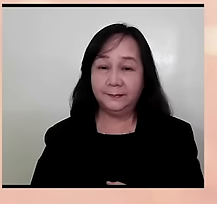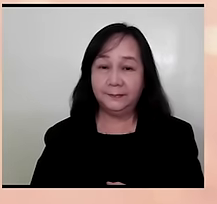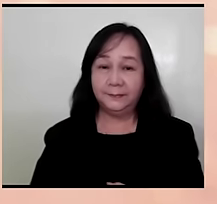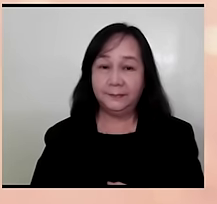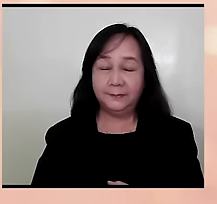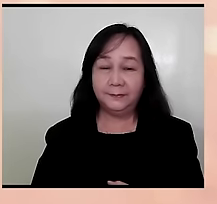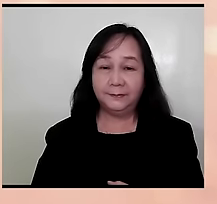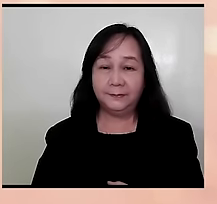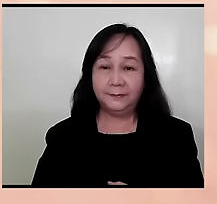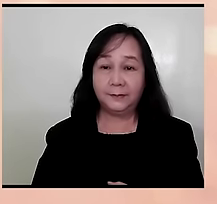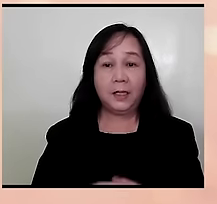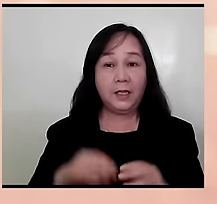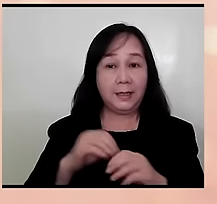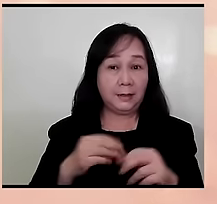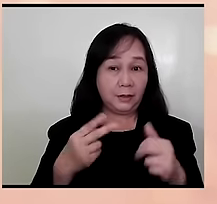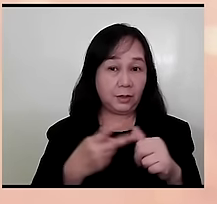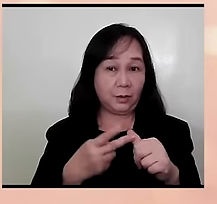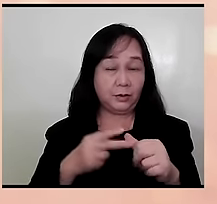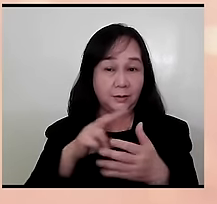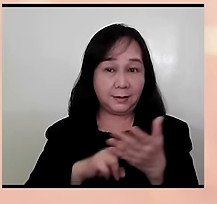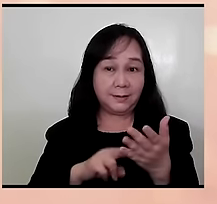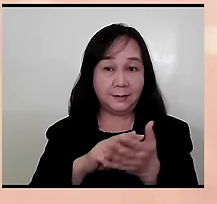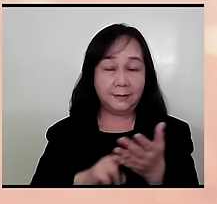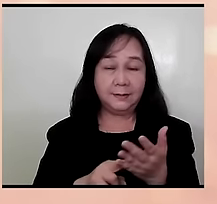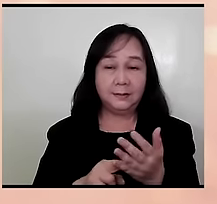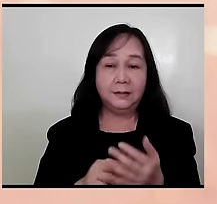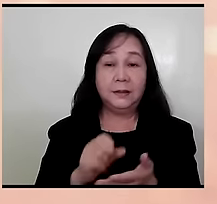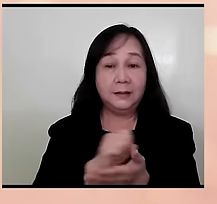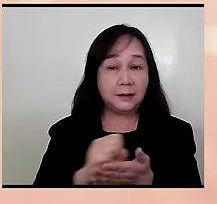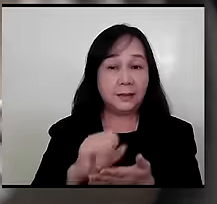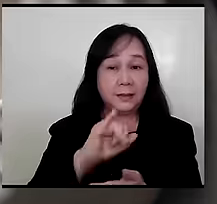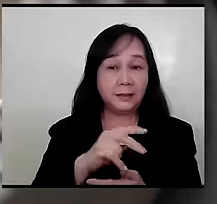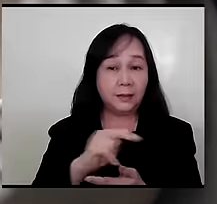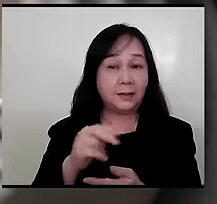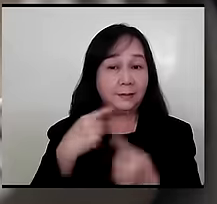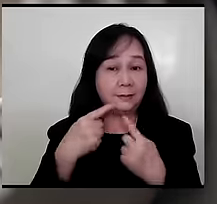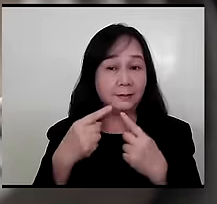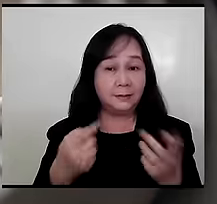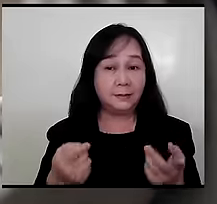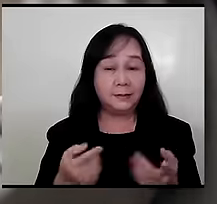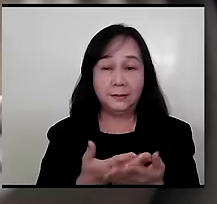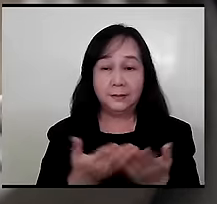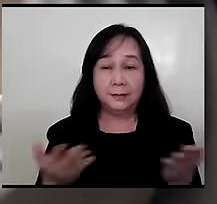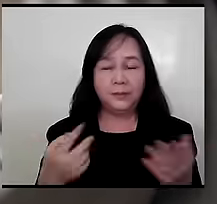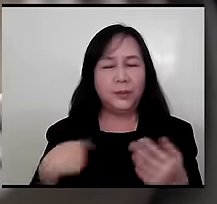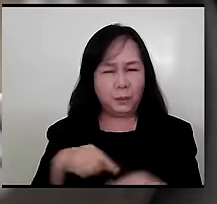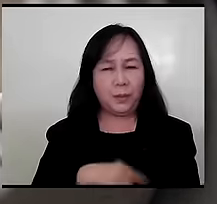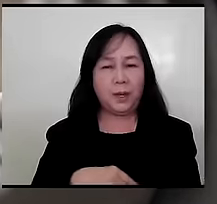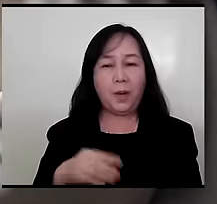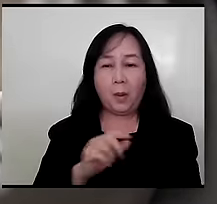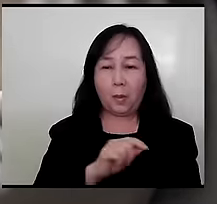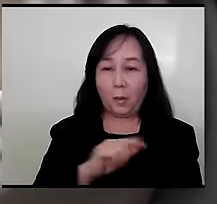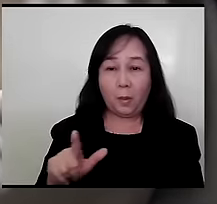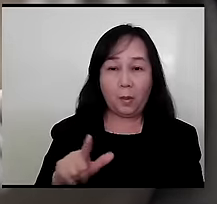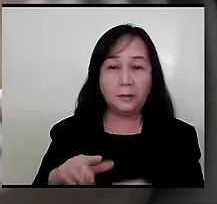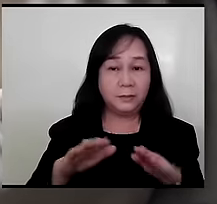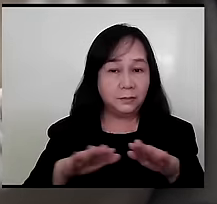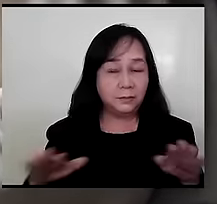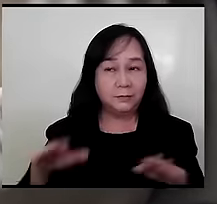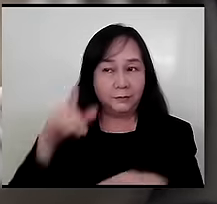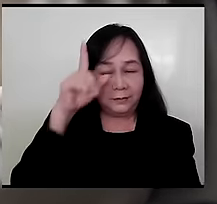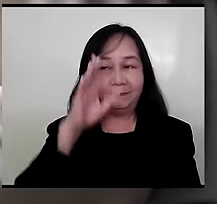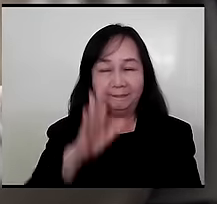In the second reading, St. John tells us that we are all children of